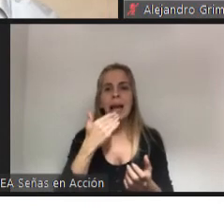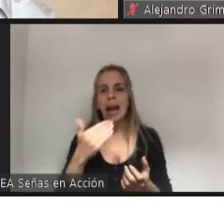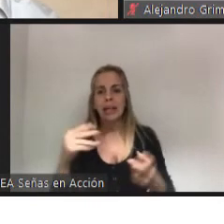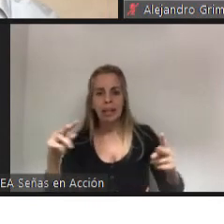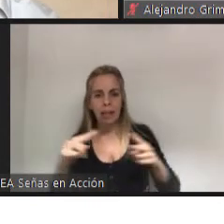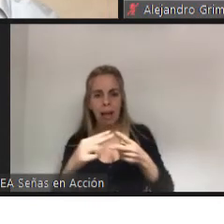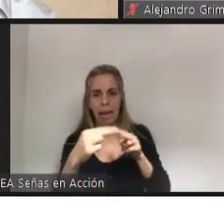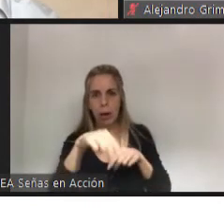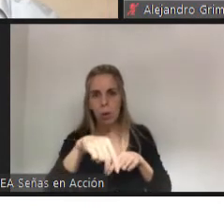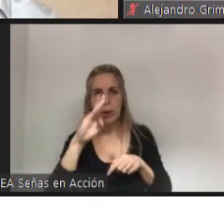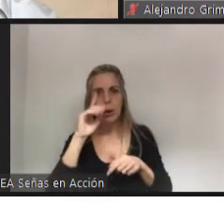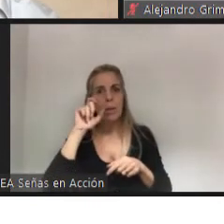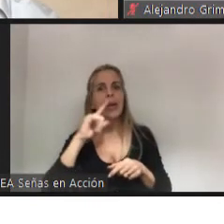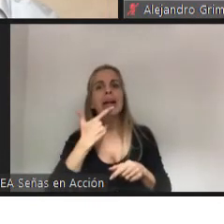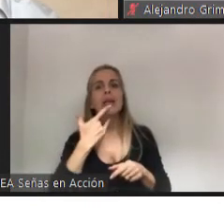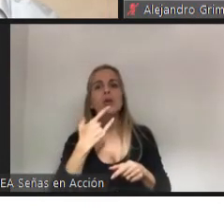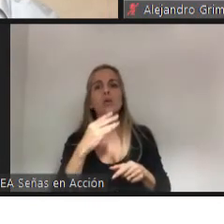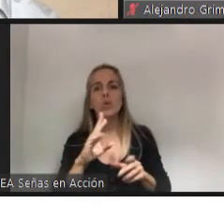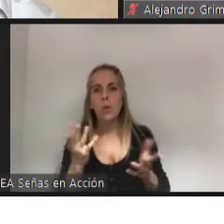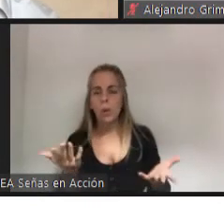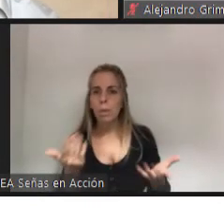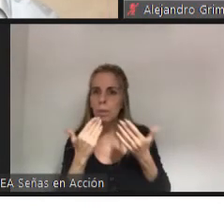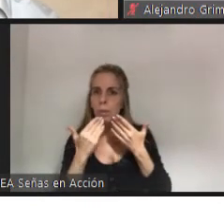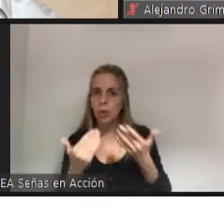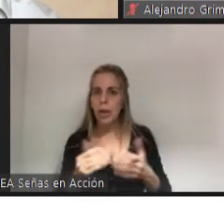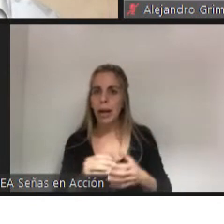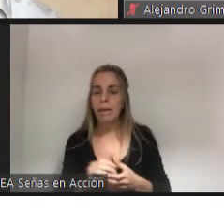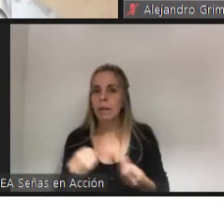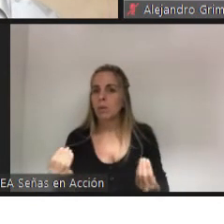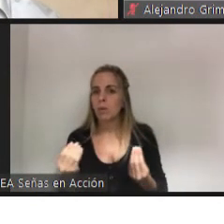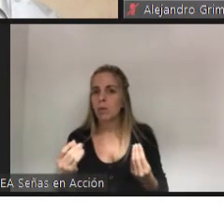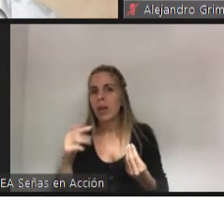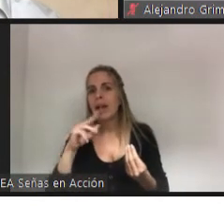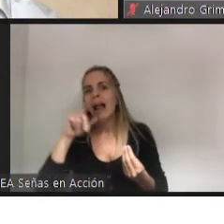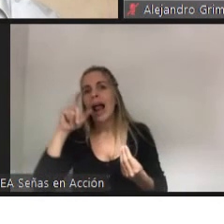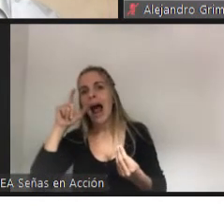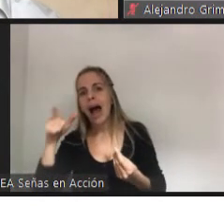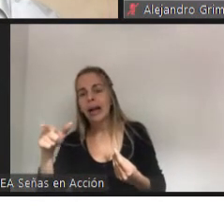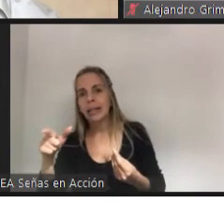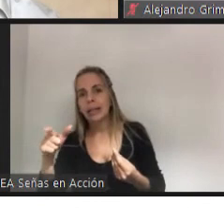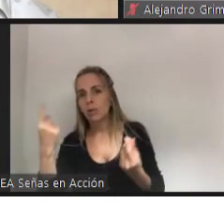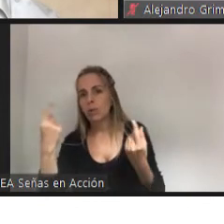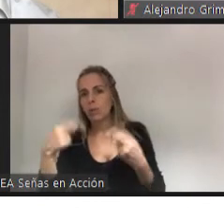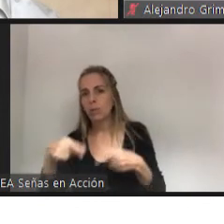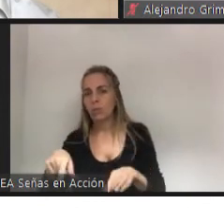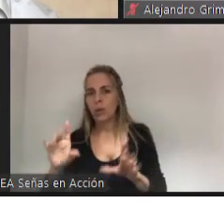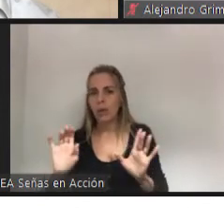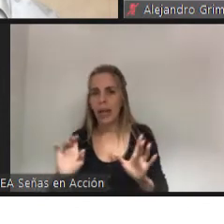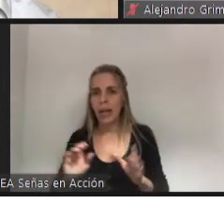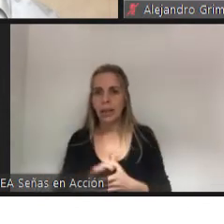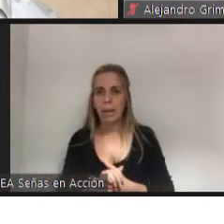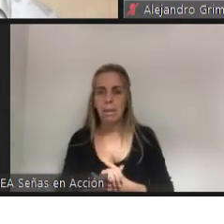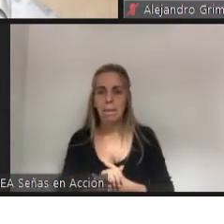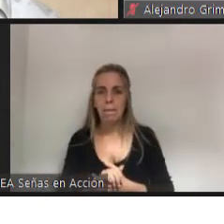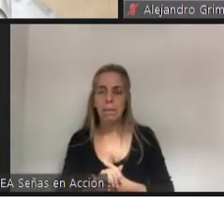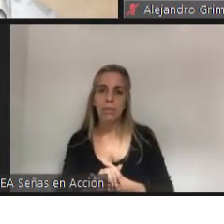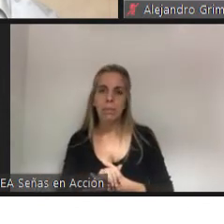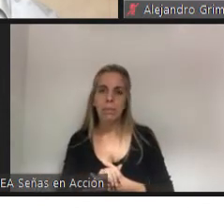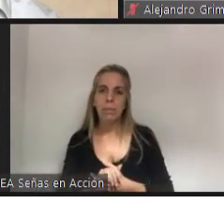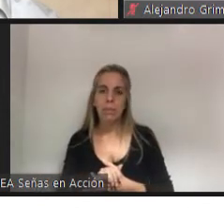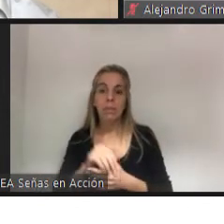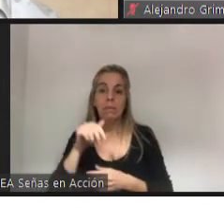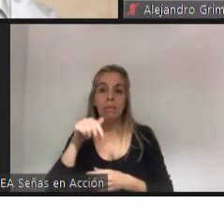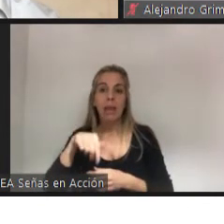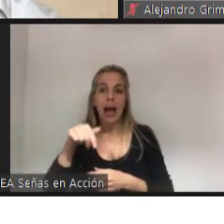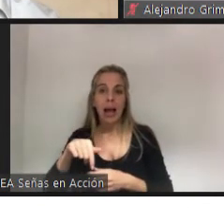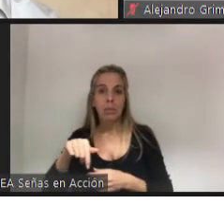team in Bienal Sur. I'm talking about a different kind of reality, not because where I am